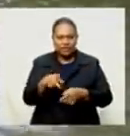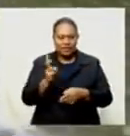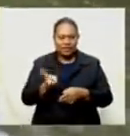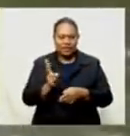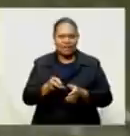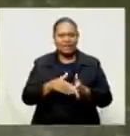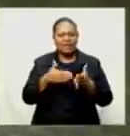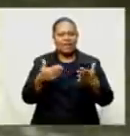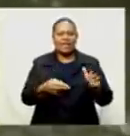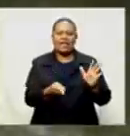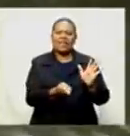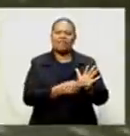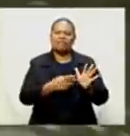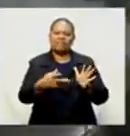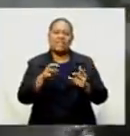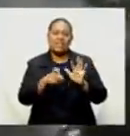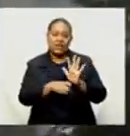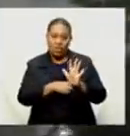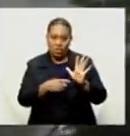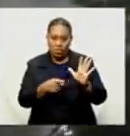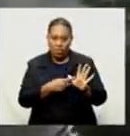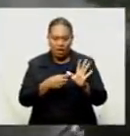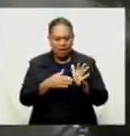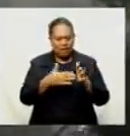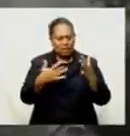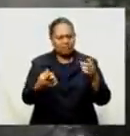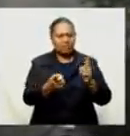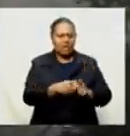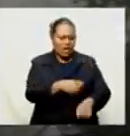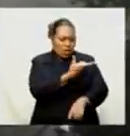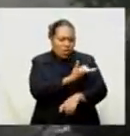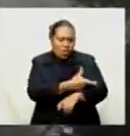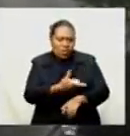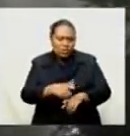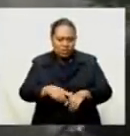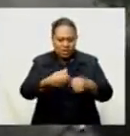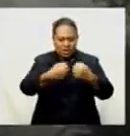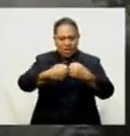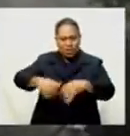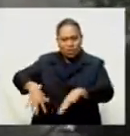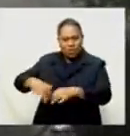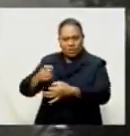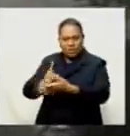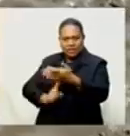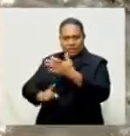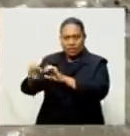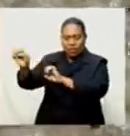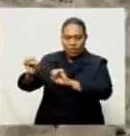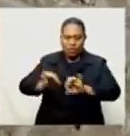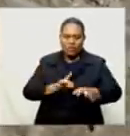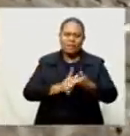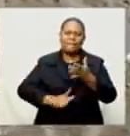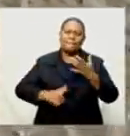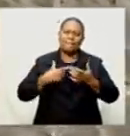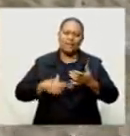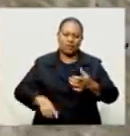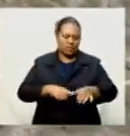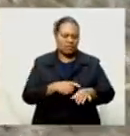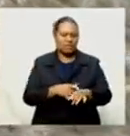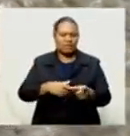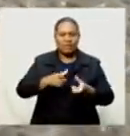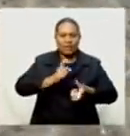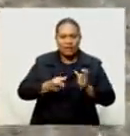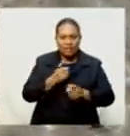says Navuniivi village in Rakiraki is facing coastal erosion due to the impacts of climate change. Dr. Reddy adds the mangroves